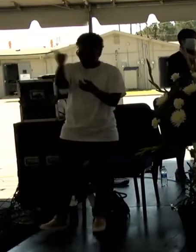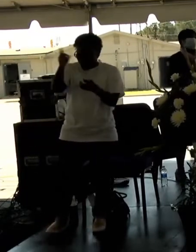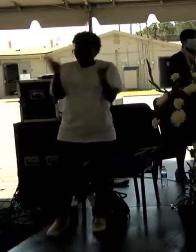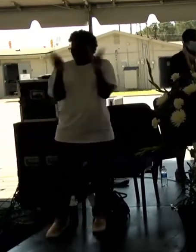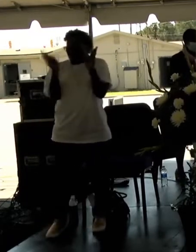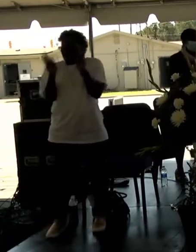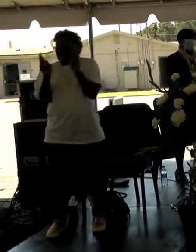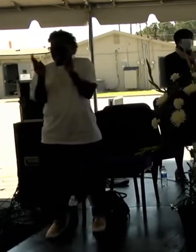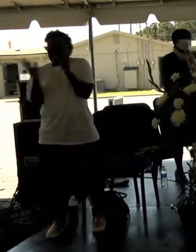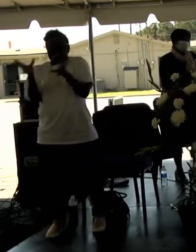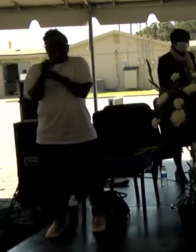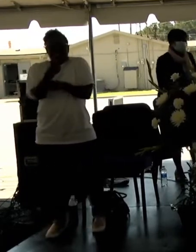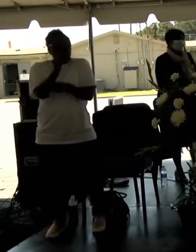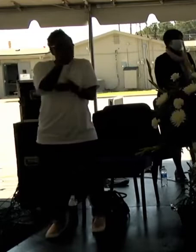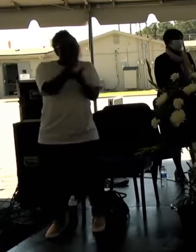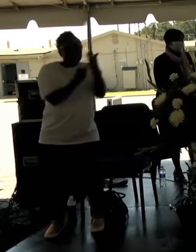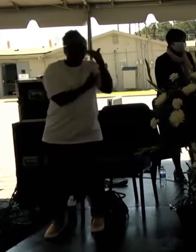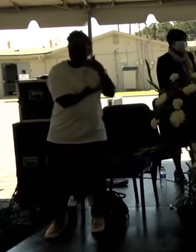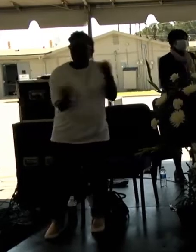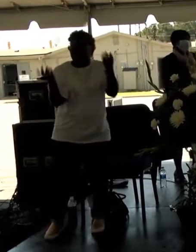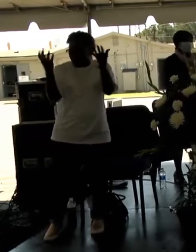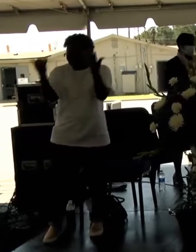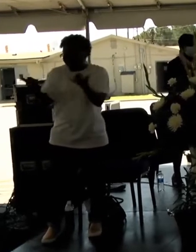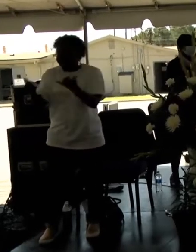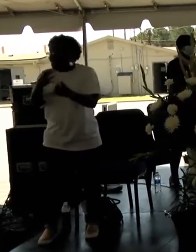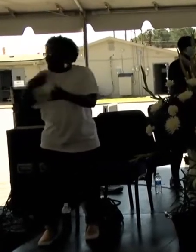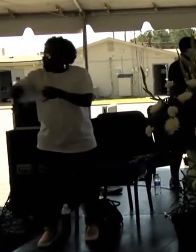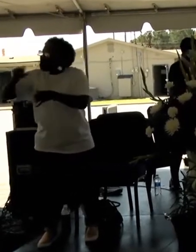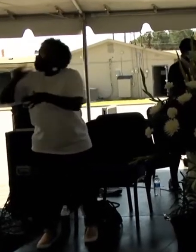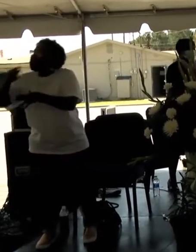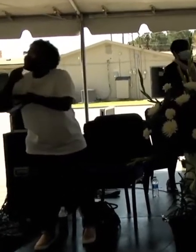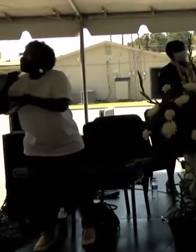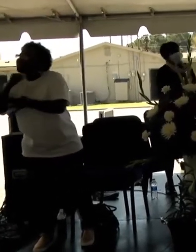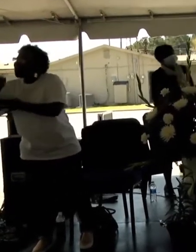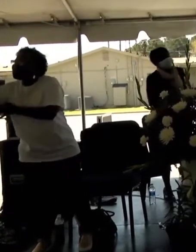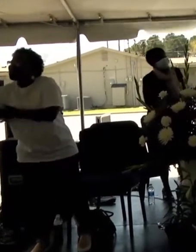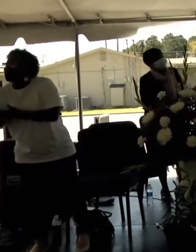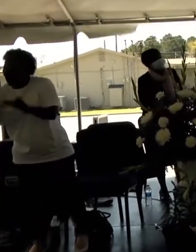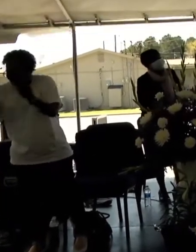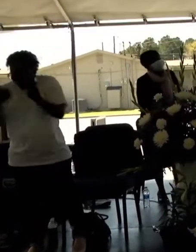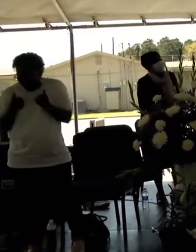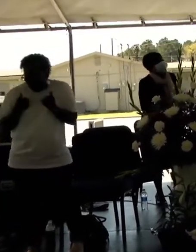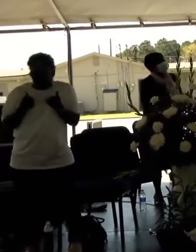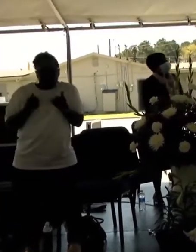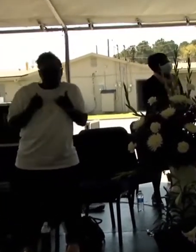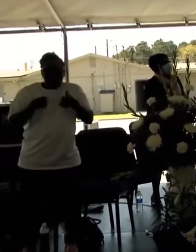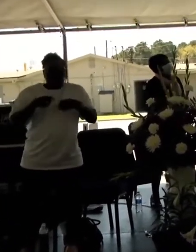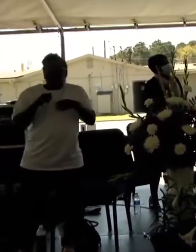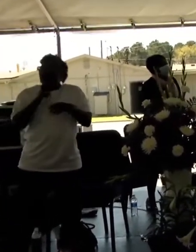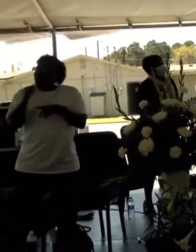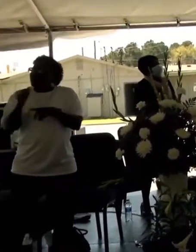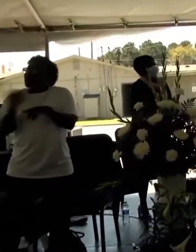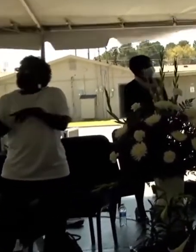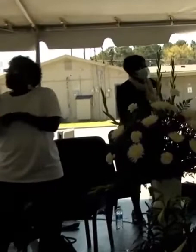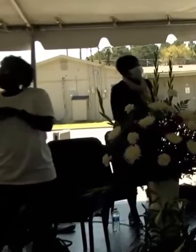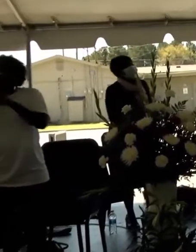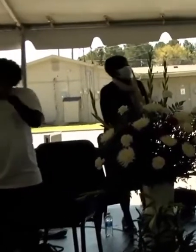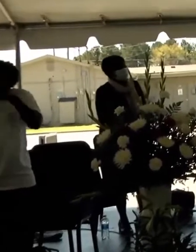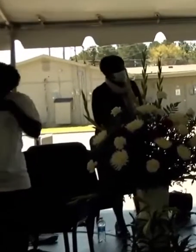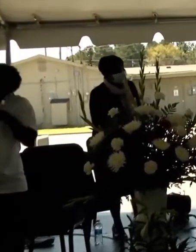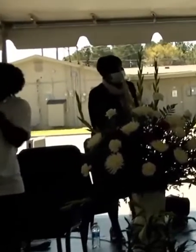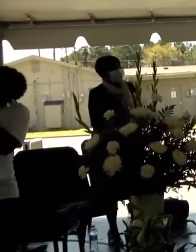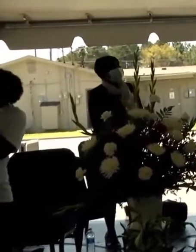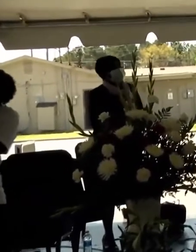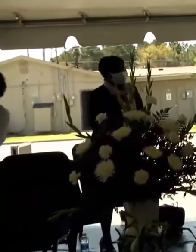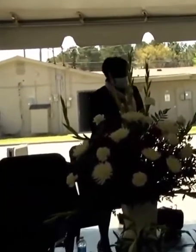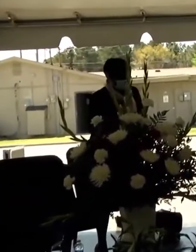out of some stuff right now. And Paul says, not only that I have attained, for I have not attained, but I press toward the mark